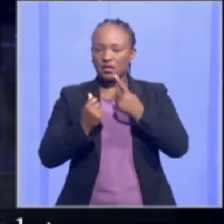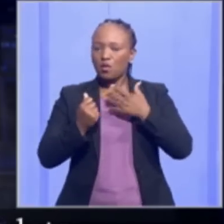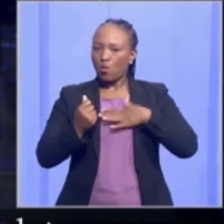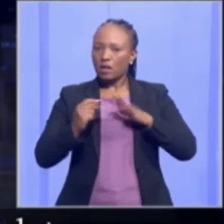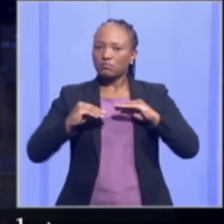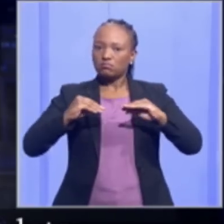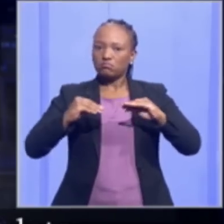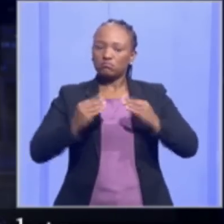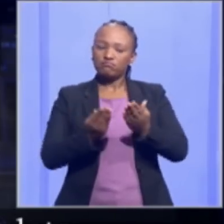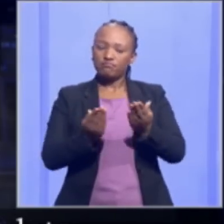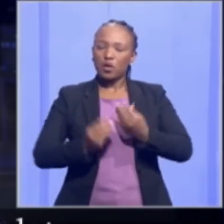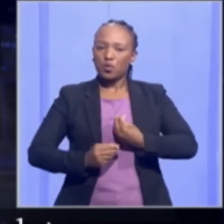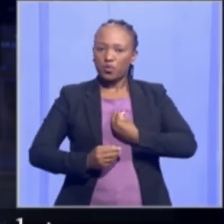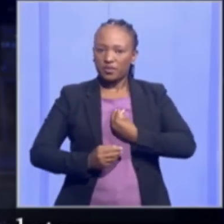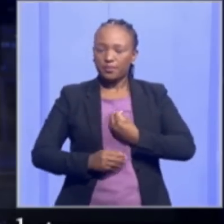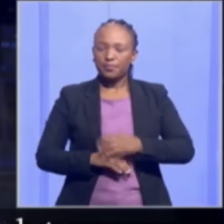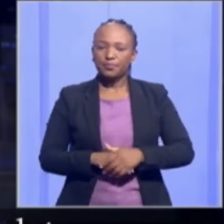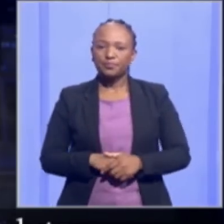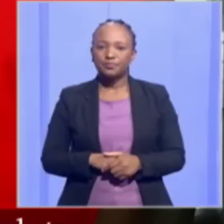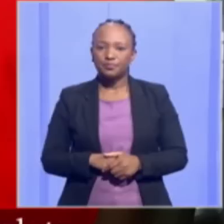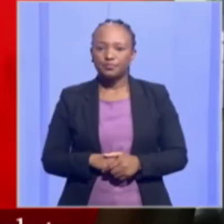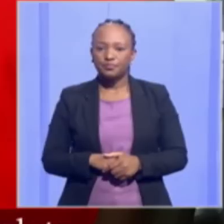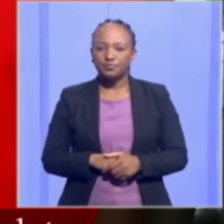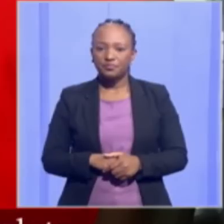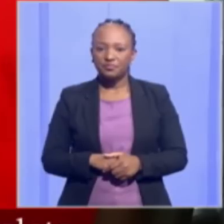fetisetsa tsebo ya hae batjheng.